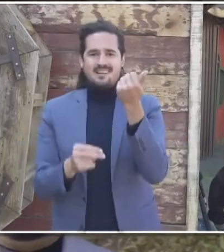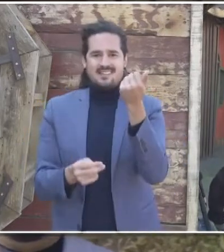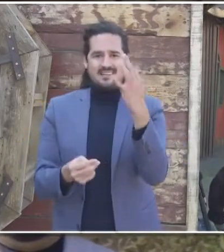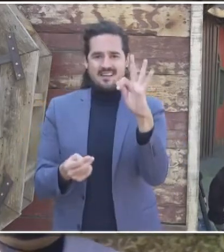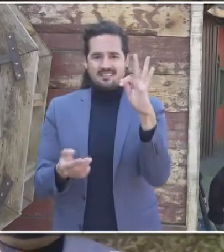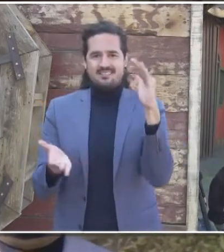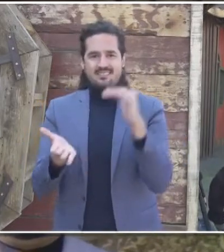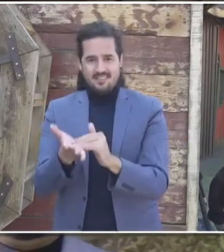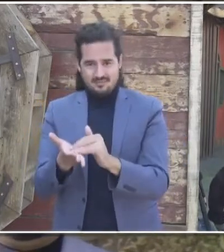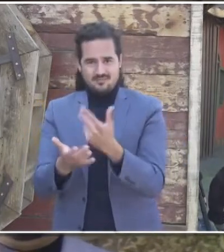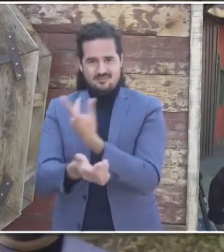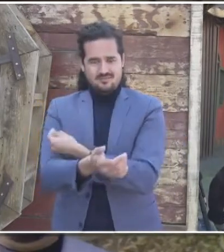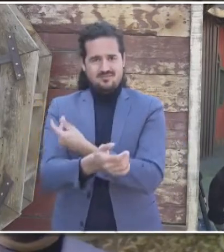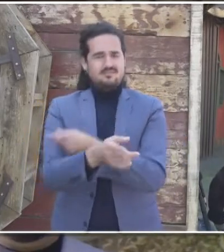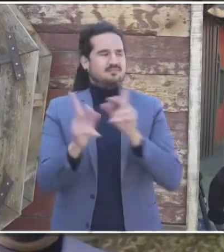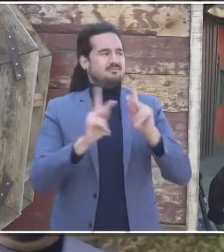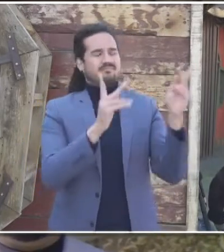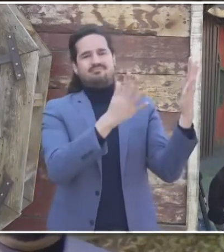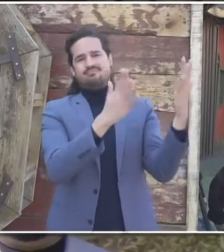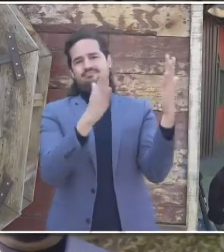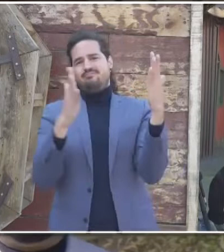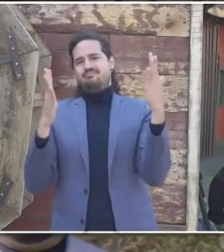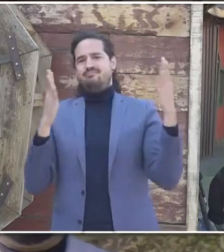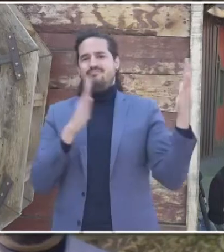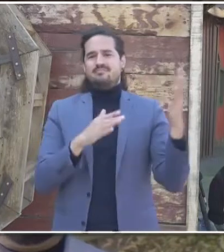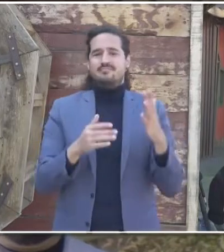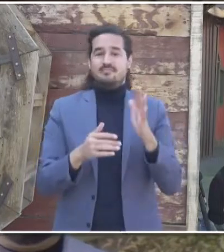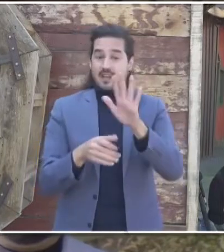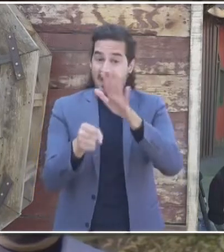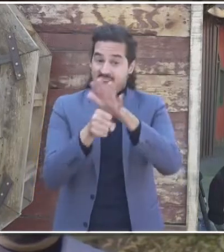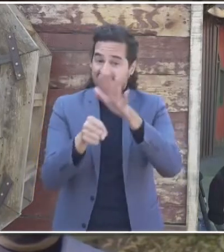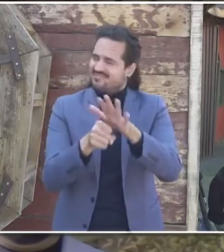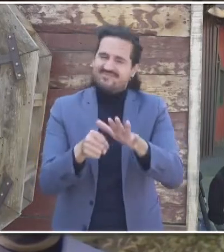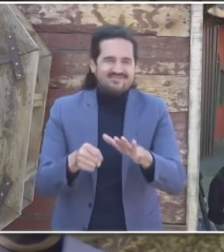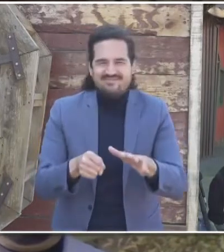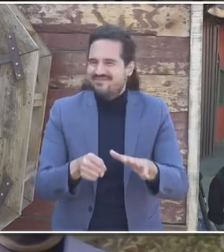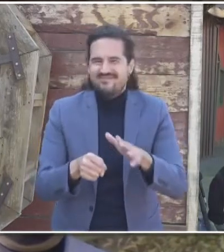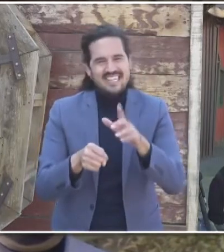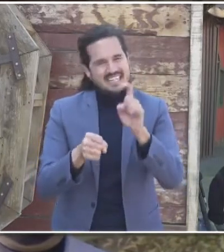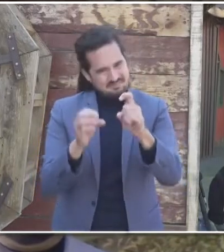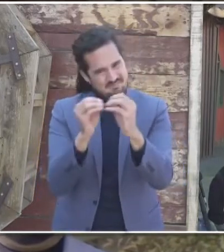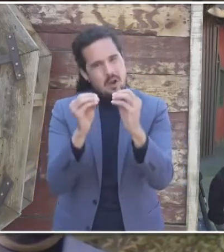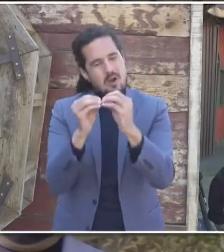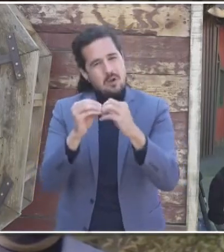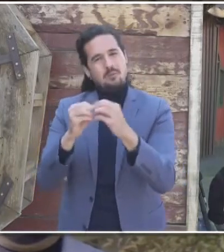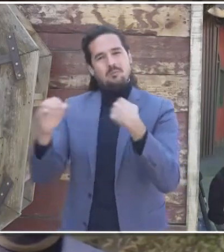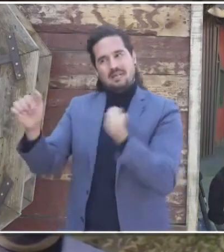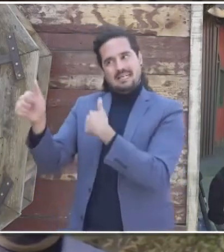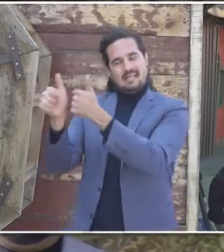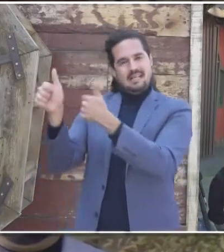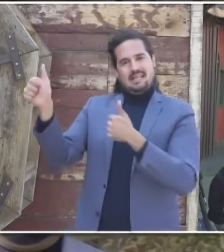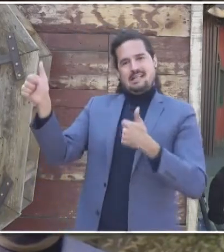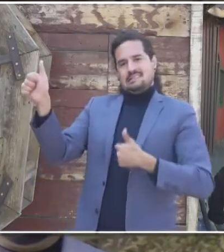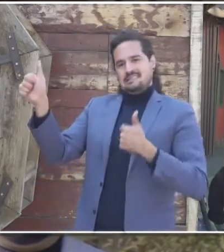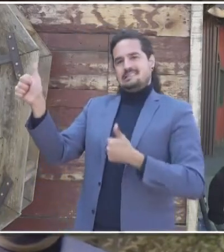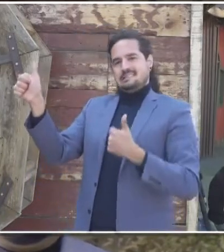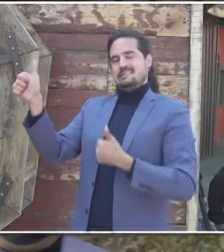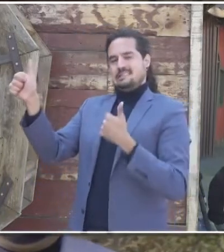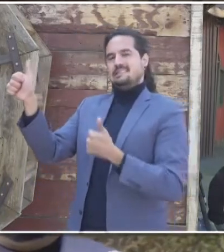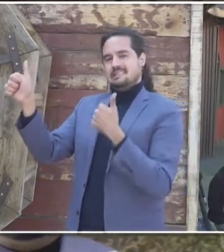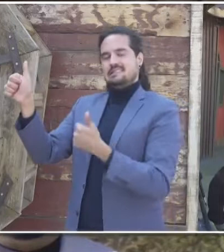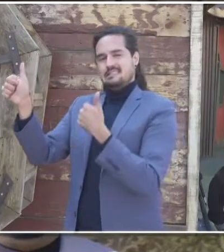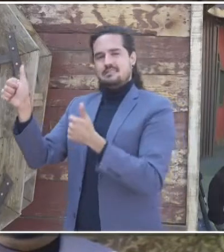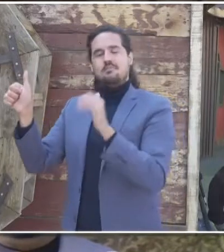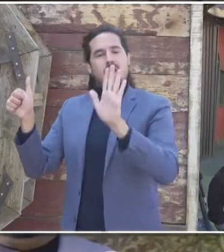one's denying that. And I'll close by making the point that Congressman just made. The issue of